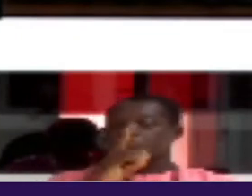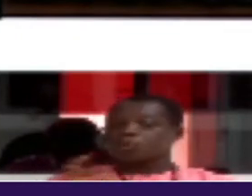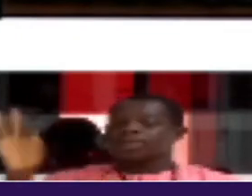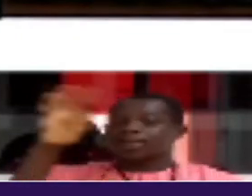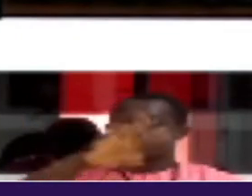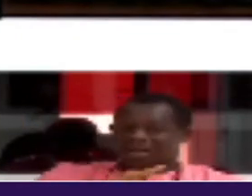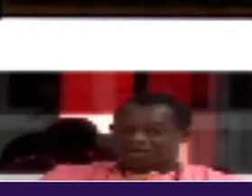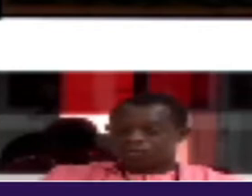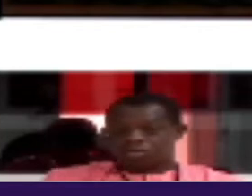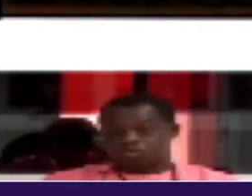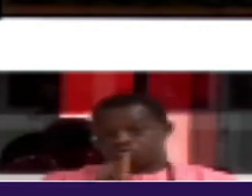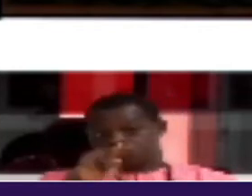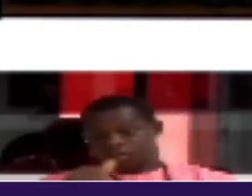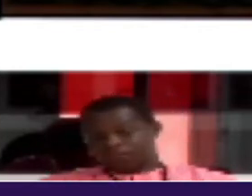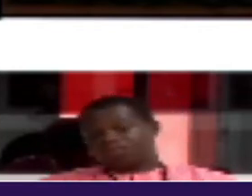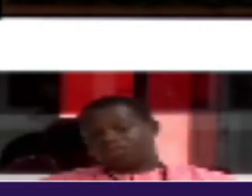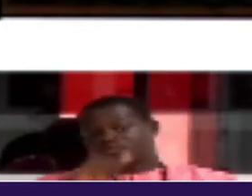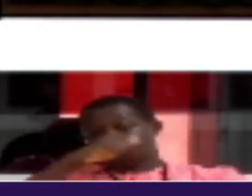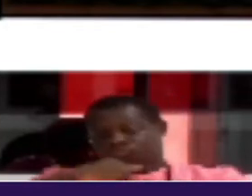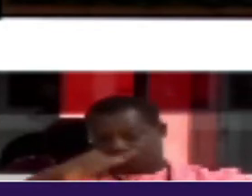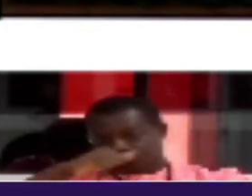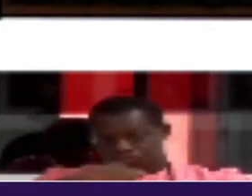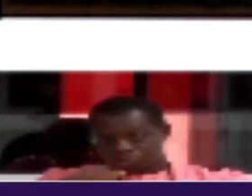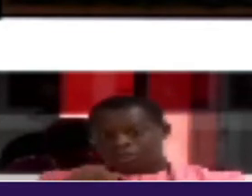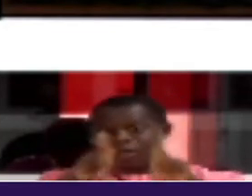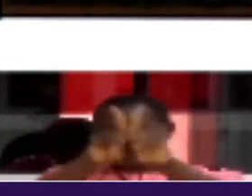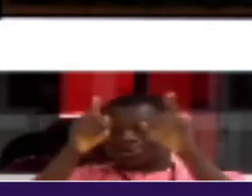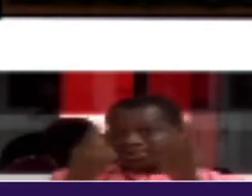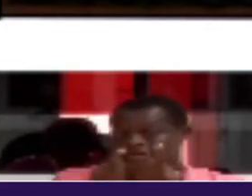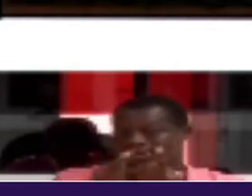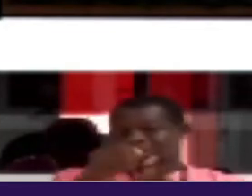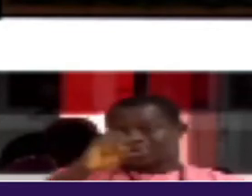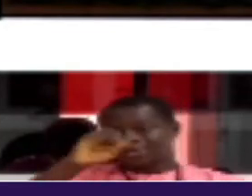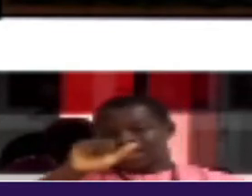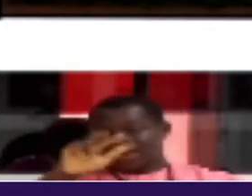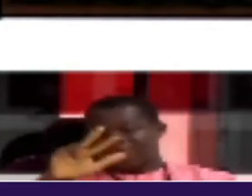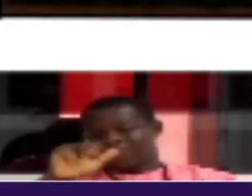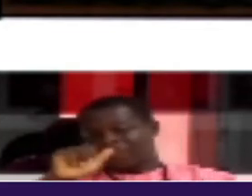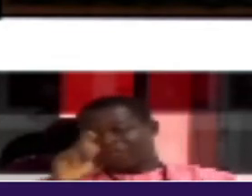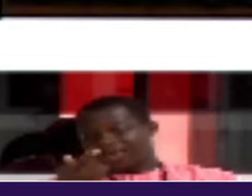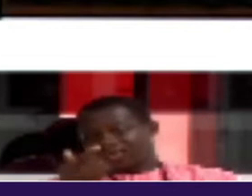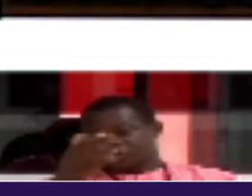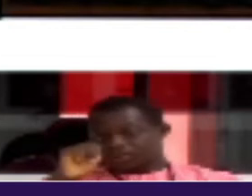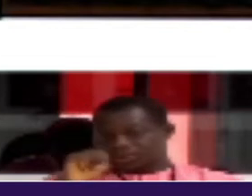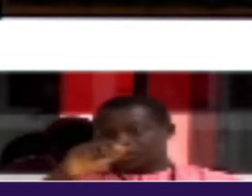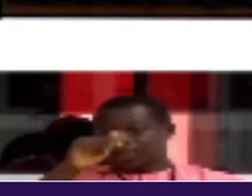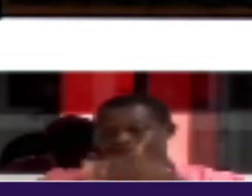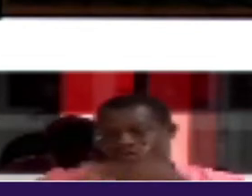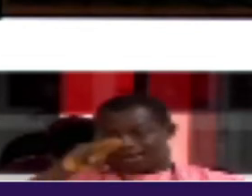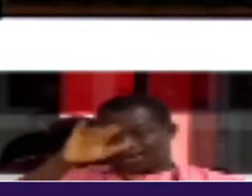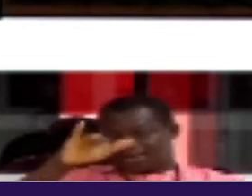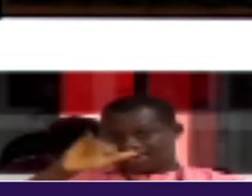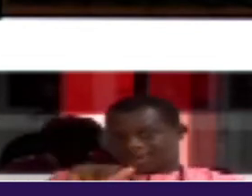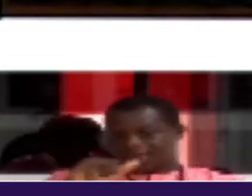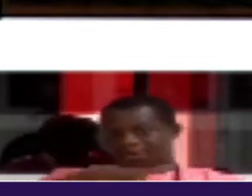involved in the torture of General Savage and others at NIA premises. You are also alleged to